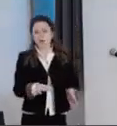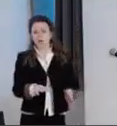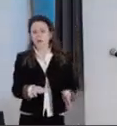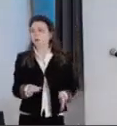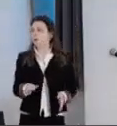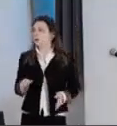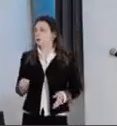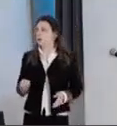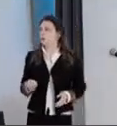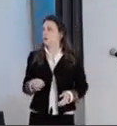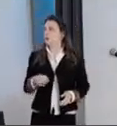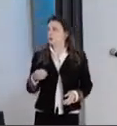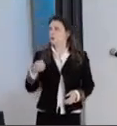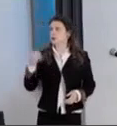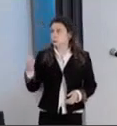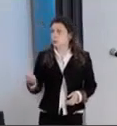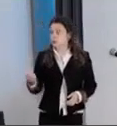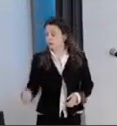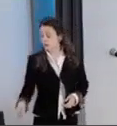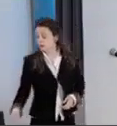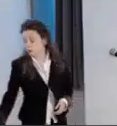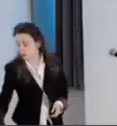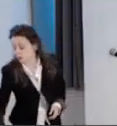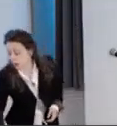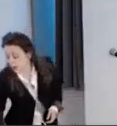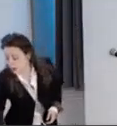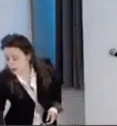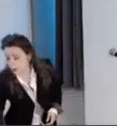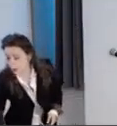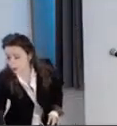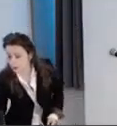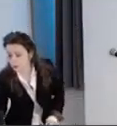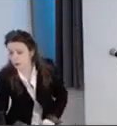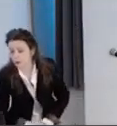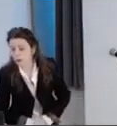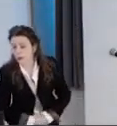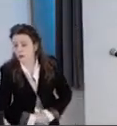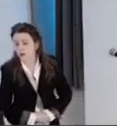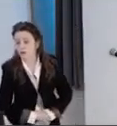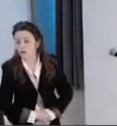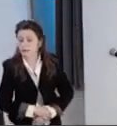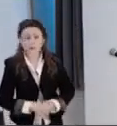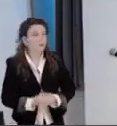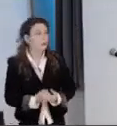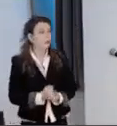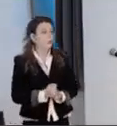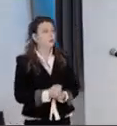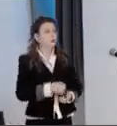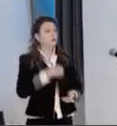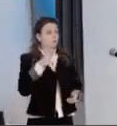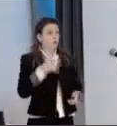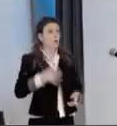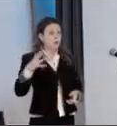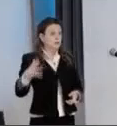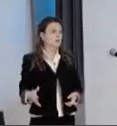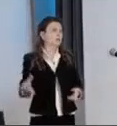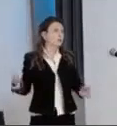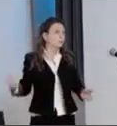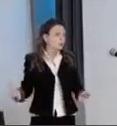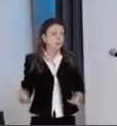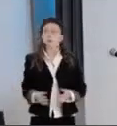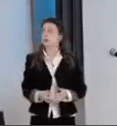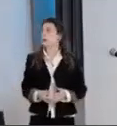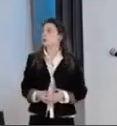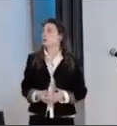these grounds by trying to do injustice mostly to Zangwill's idea of what it is to properly